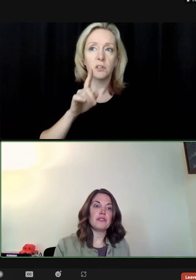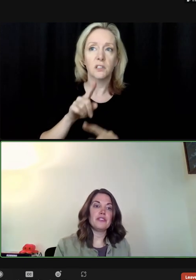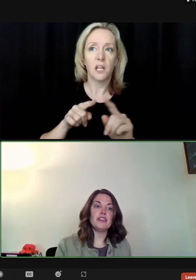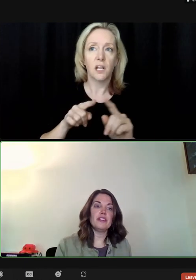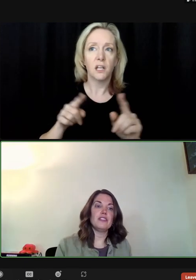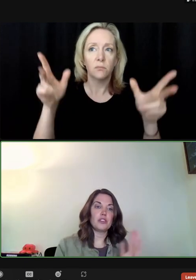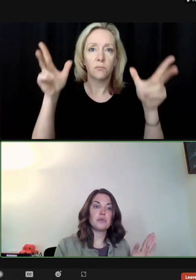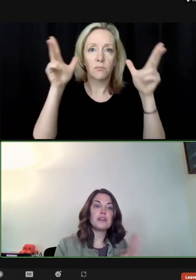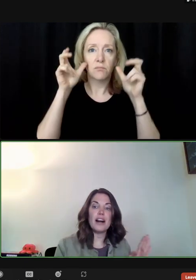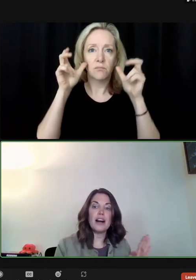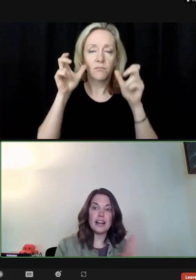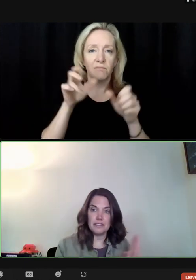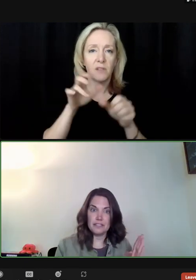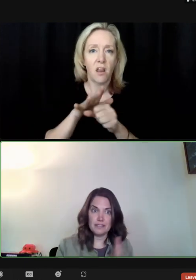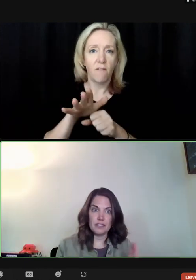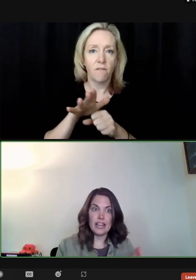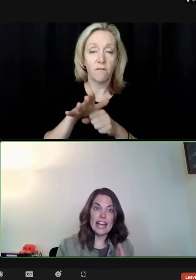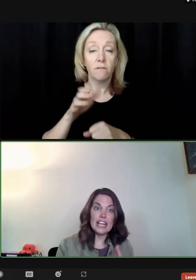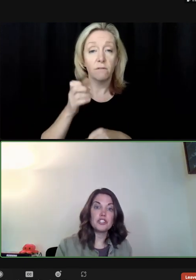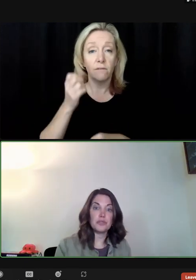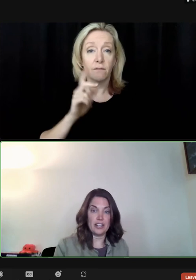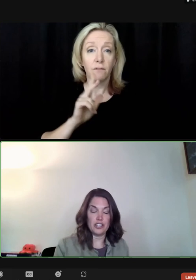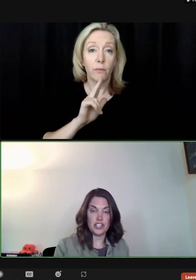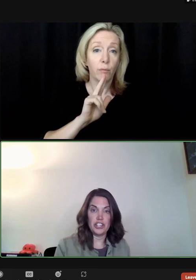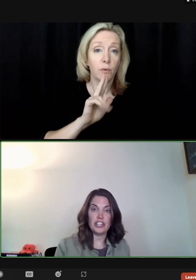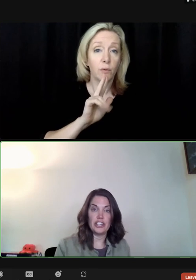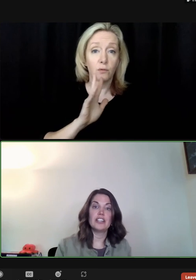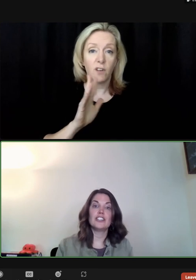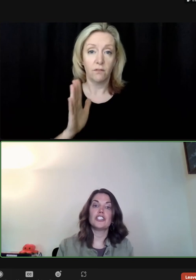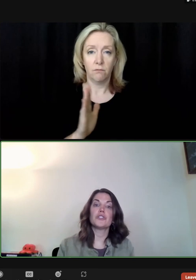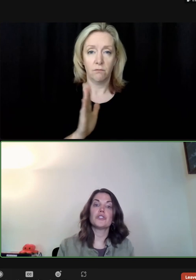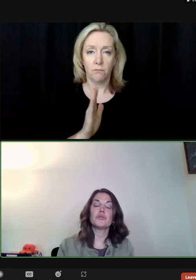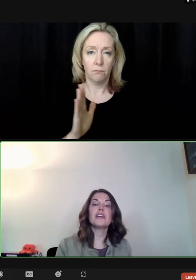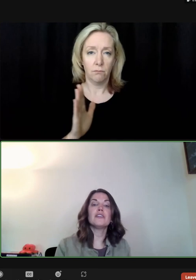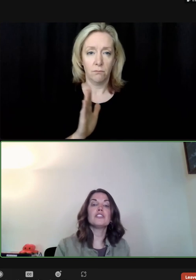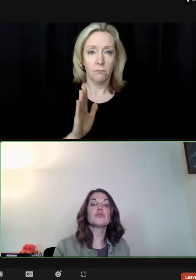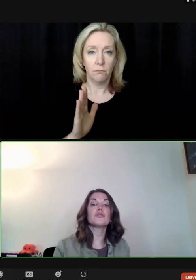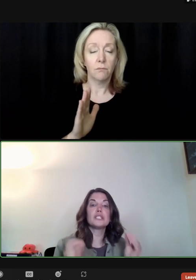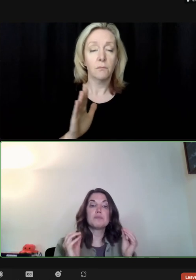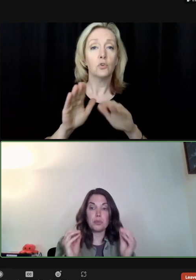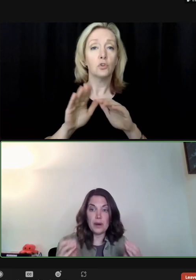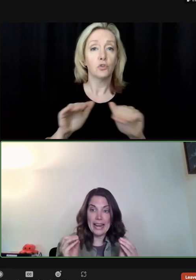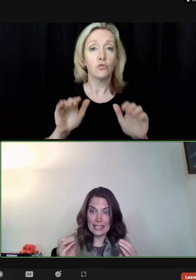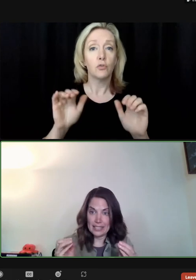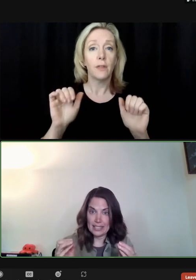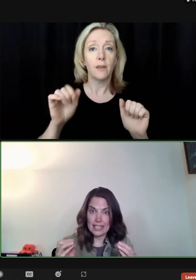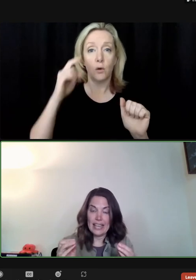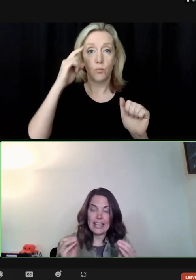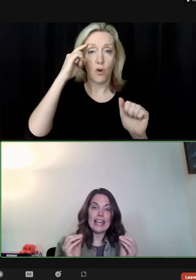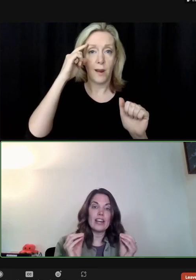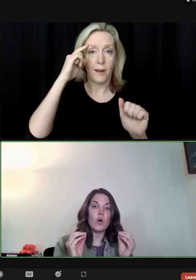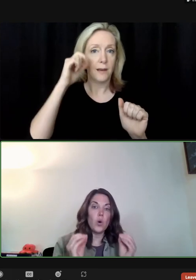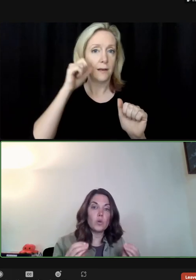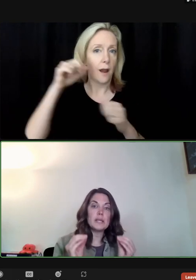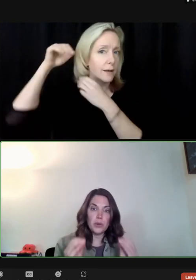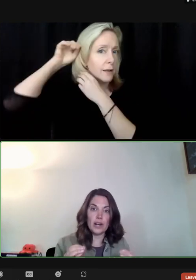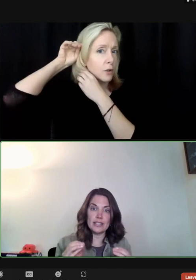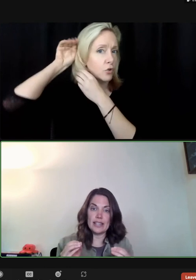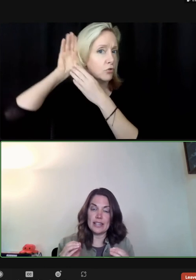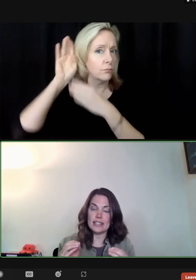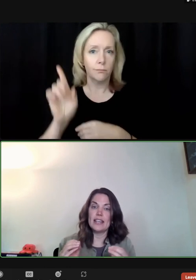Because at around the 3 to 5 age range, children's brains